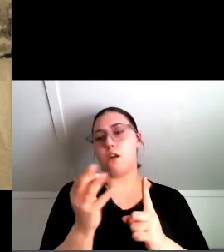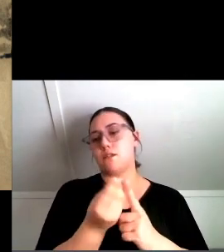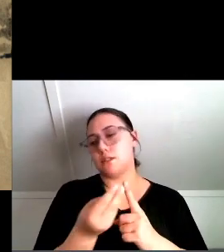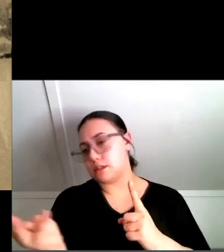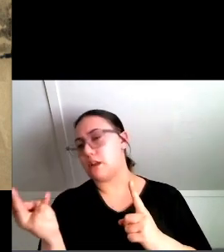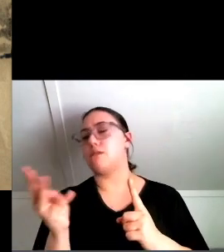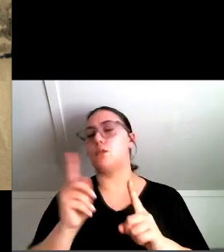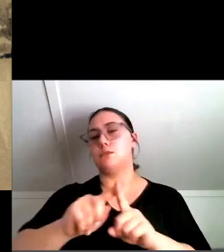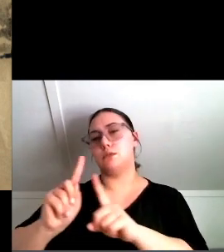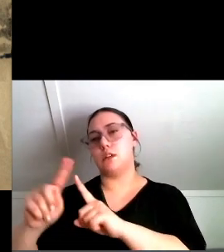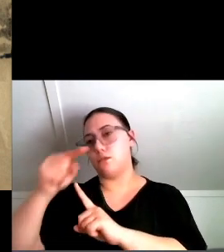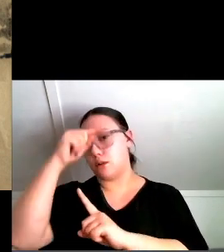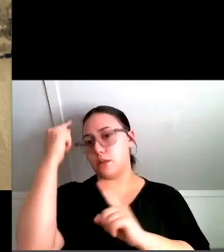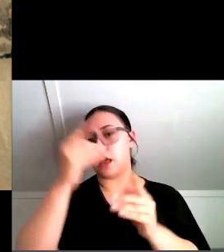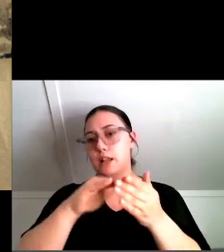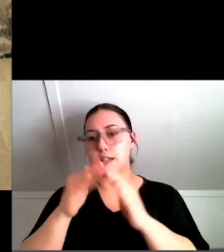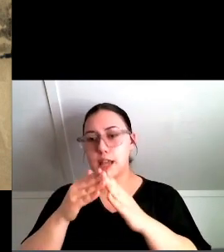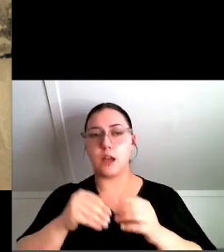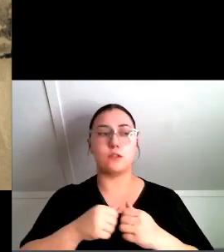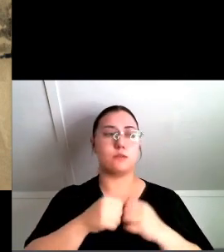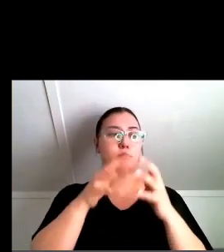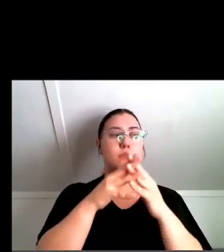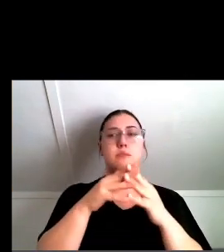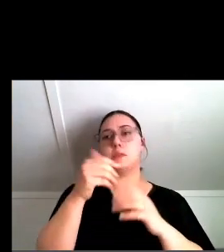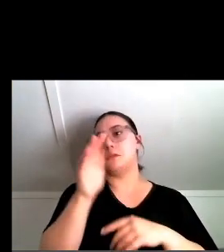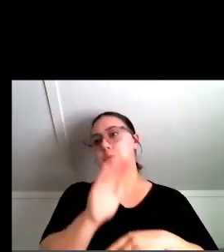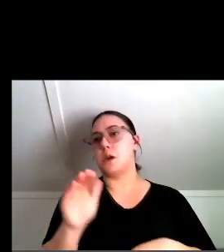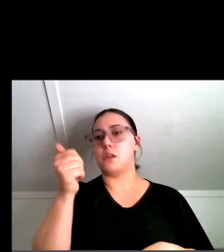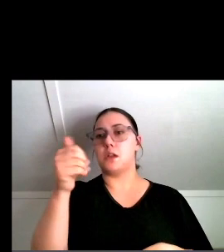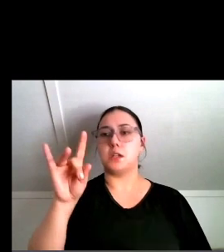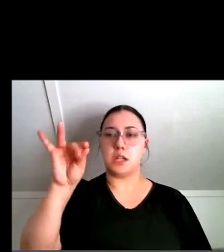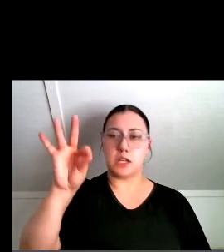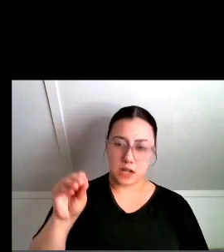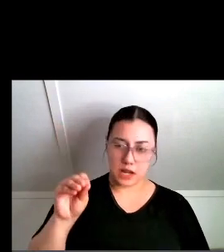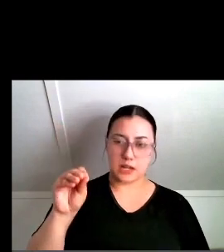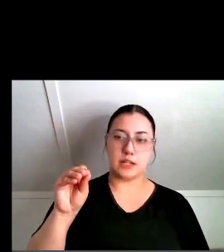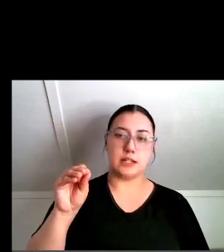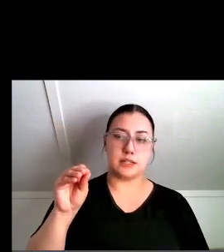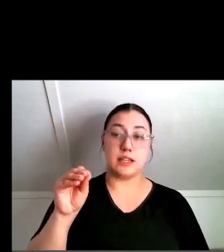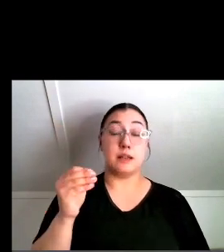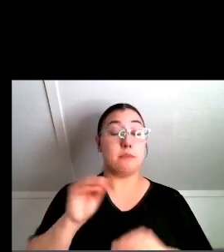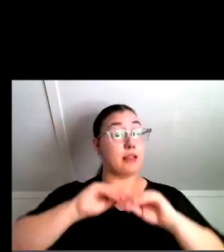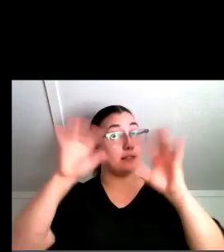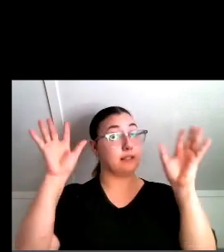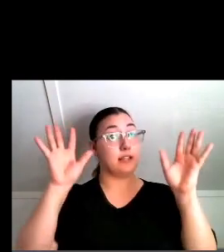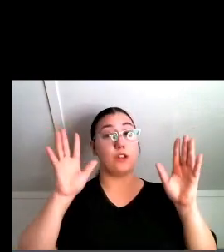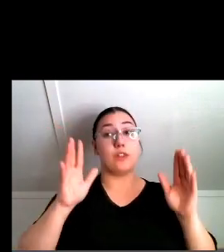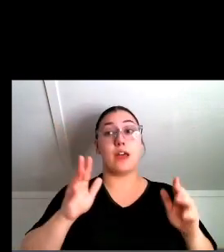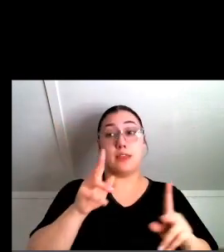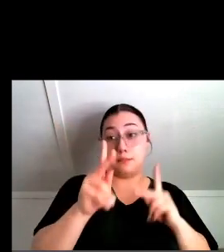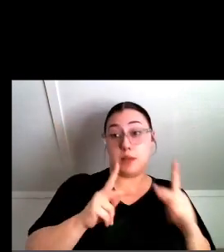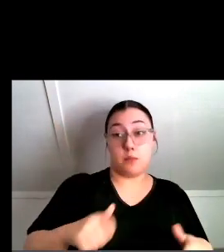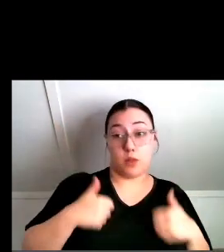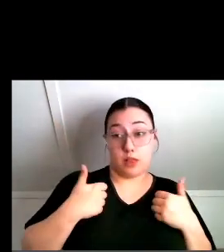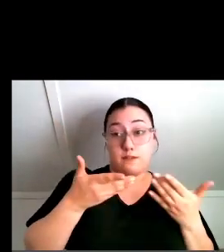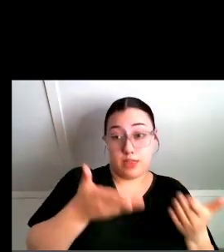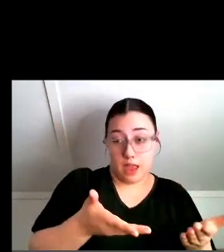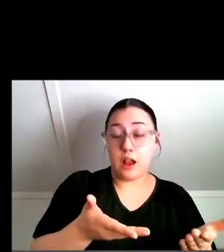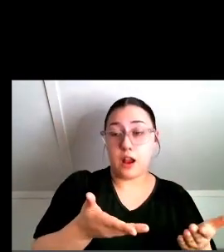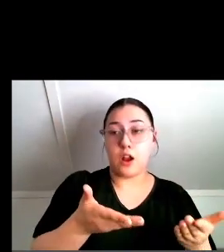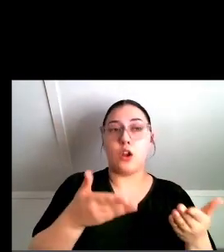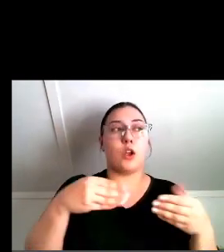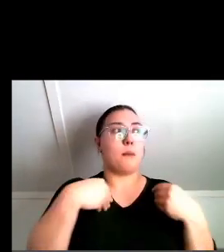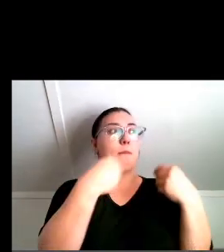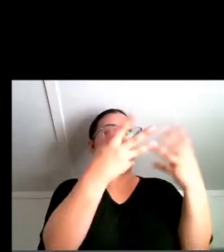1890s, it's clear that for its residents and for other people who are looking to these black towns, it offers an opportunity to